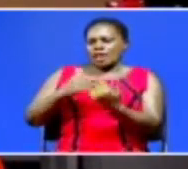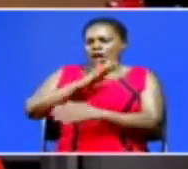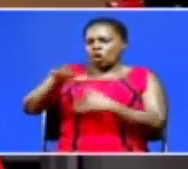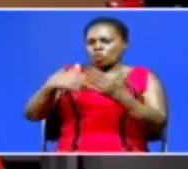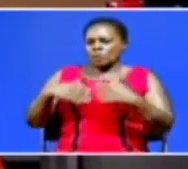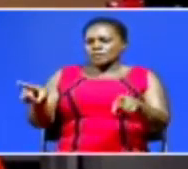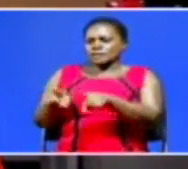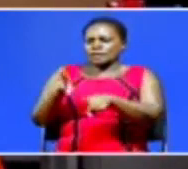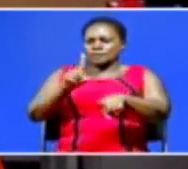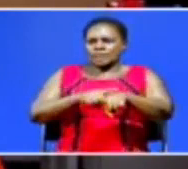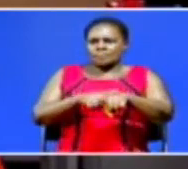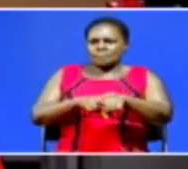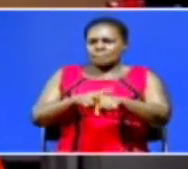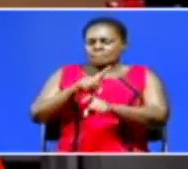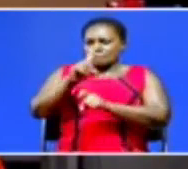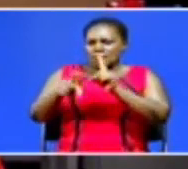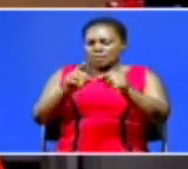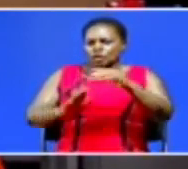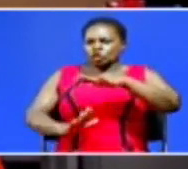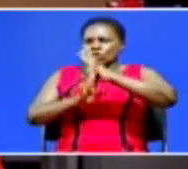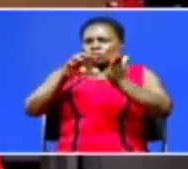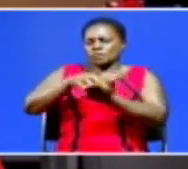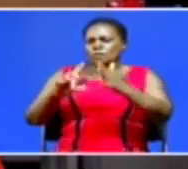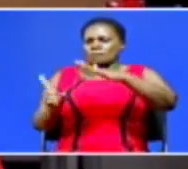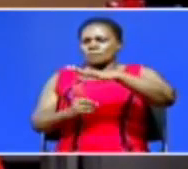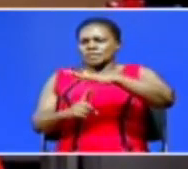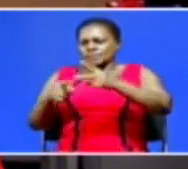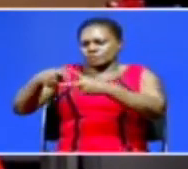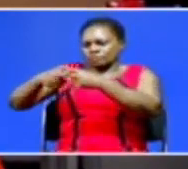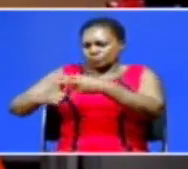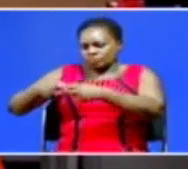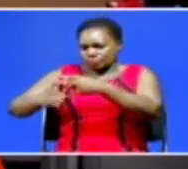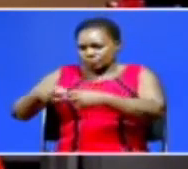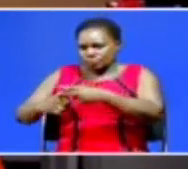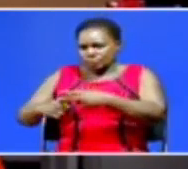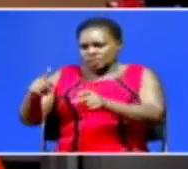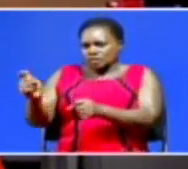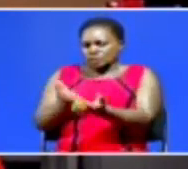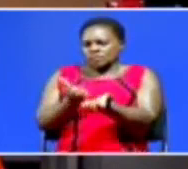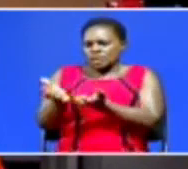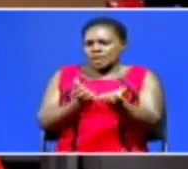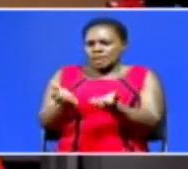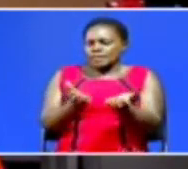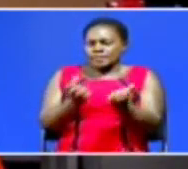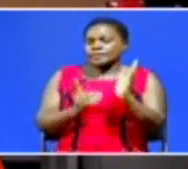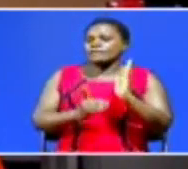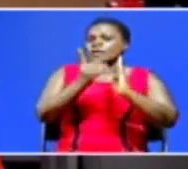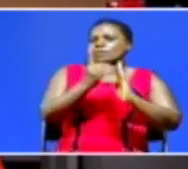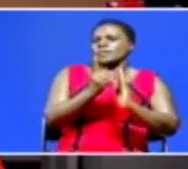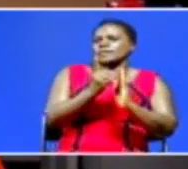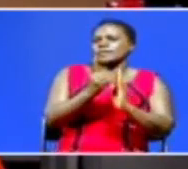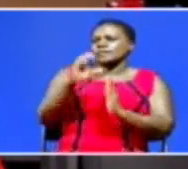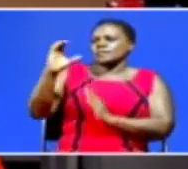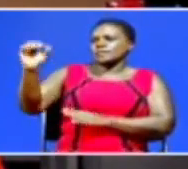At the same time, Betty Miner was vetted for the top seat in the Ministry of Industrialization, Trade and Enterprise Development.